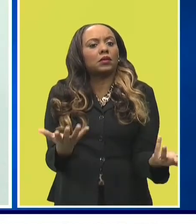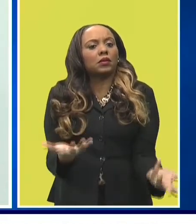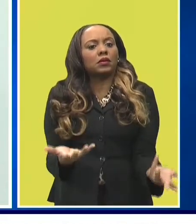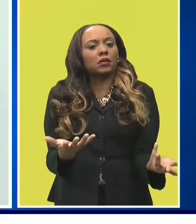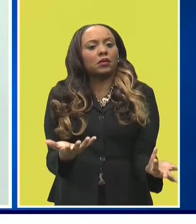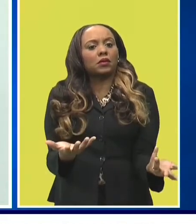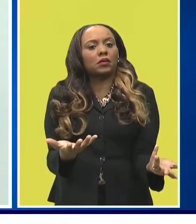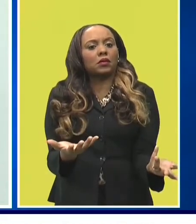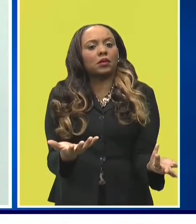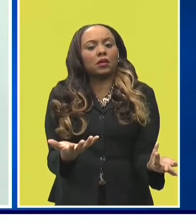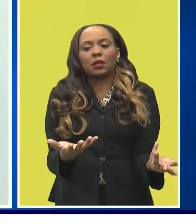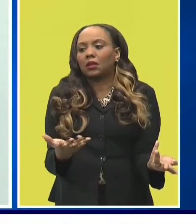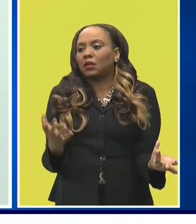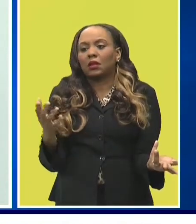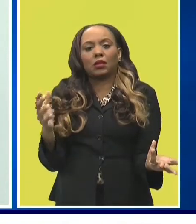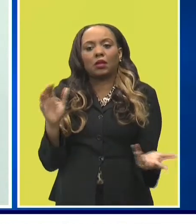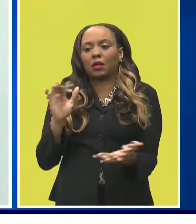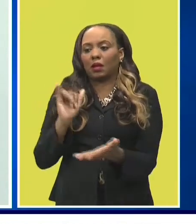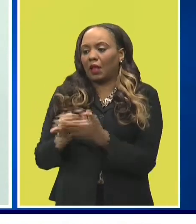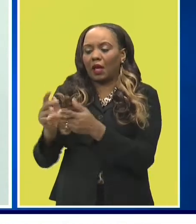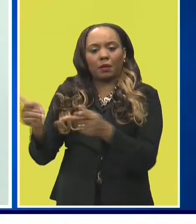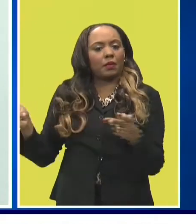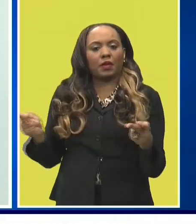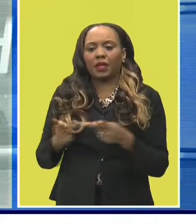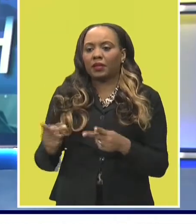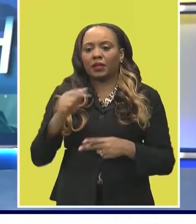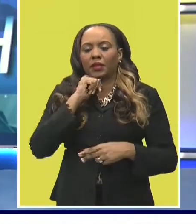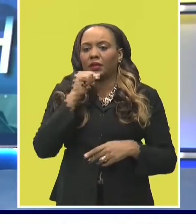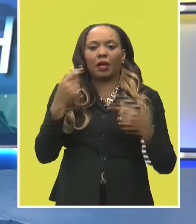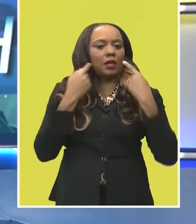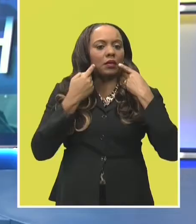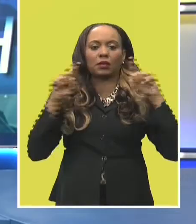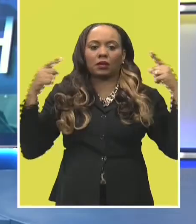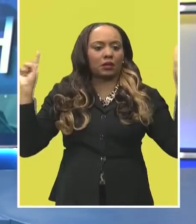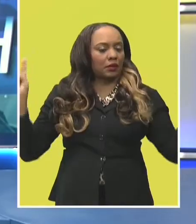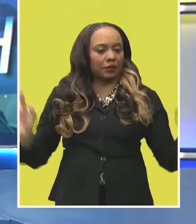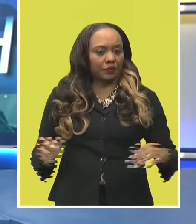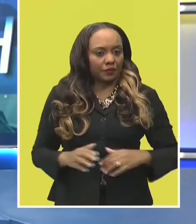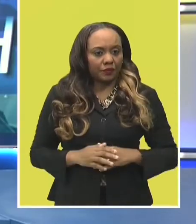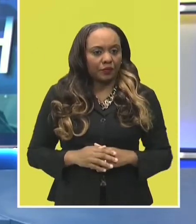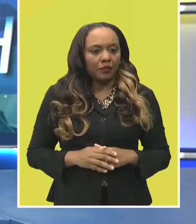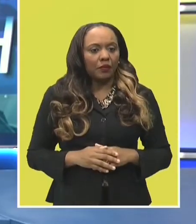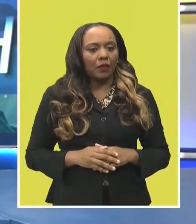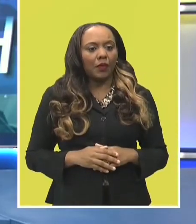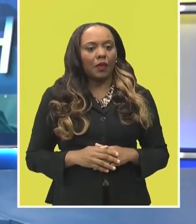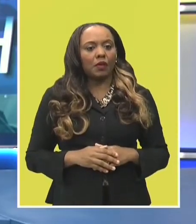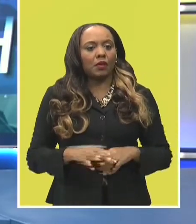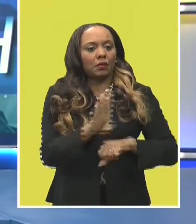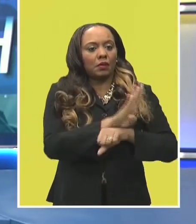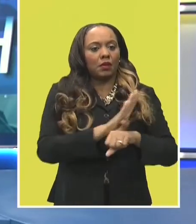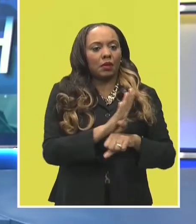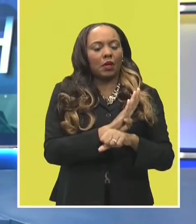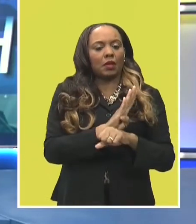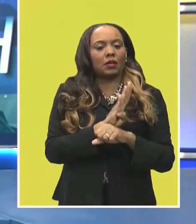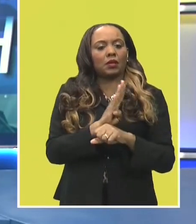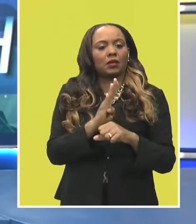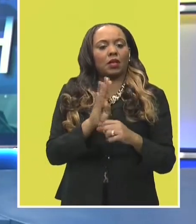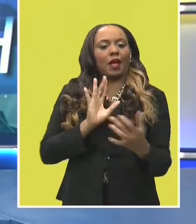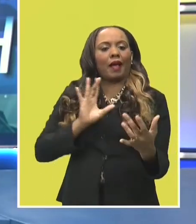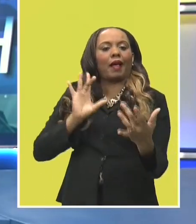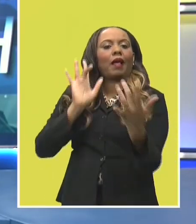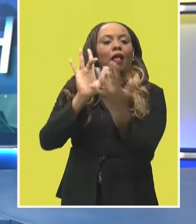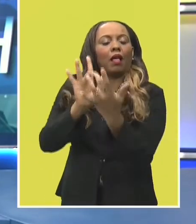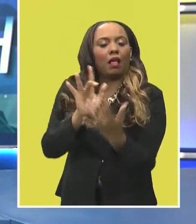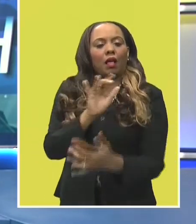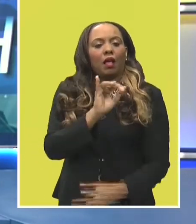not fulfilling its function. Barbados has reached out to the Inter-American Development Bank